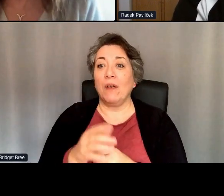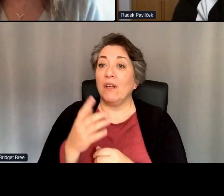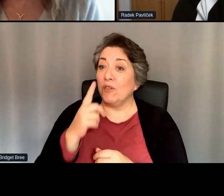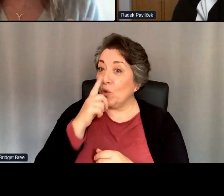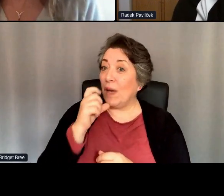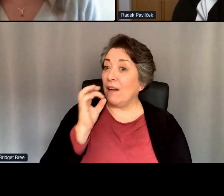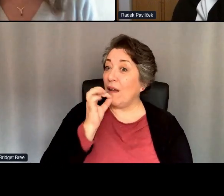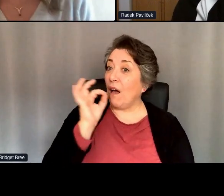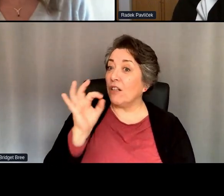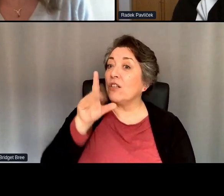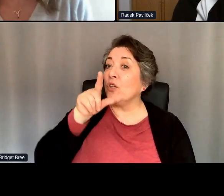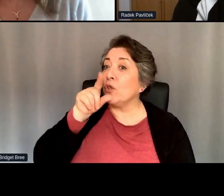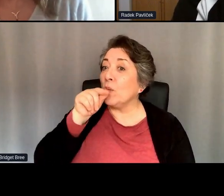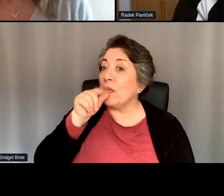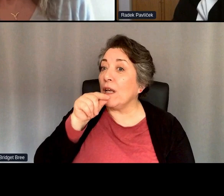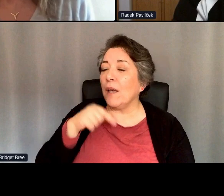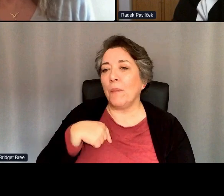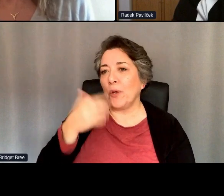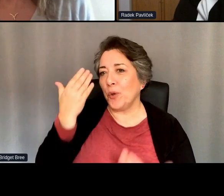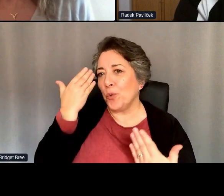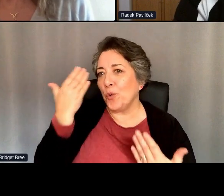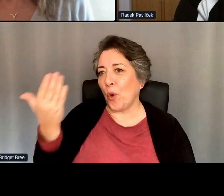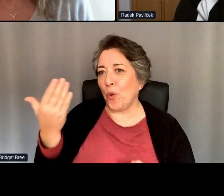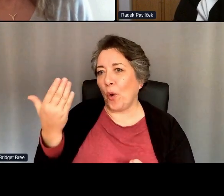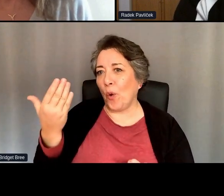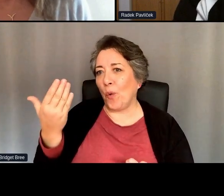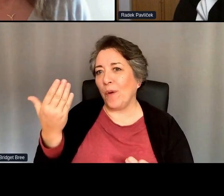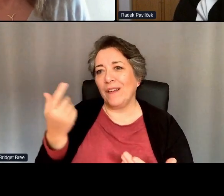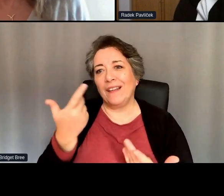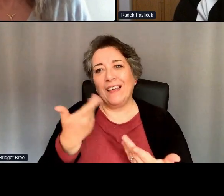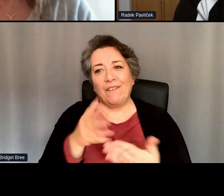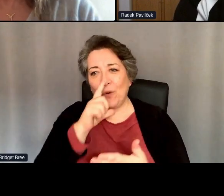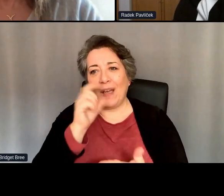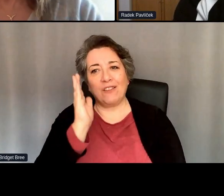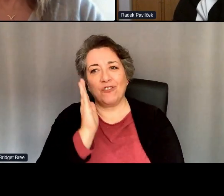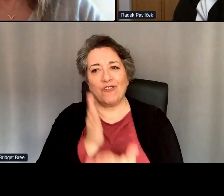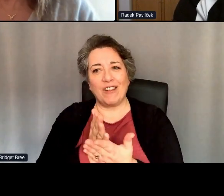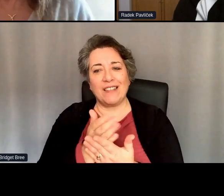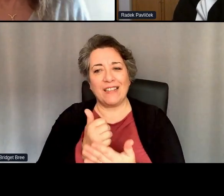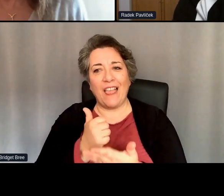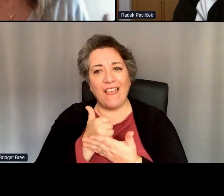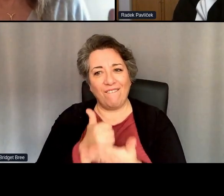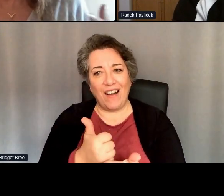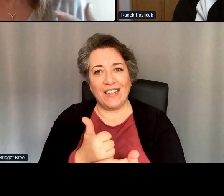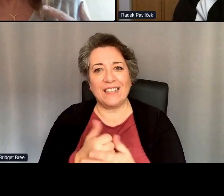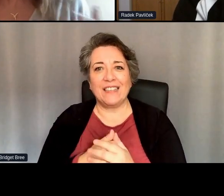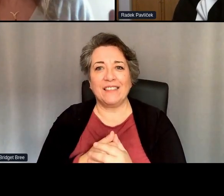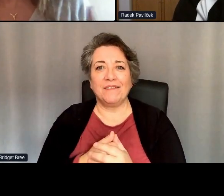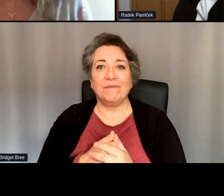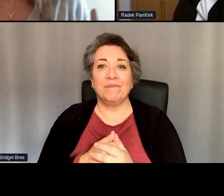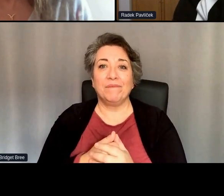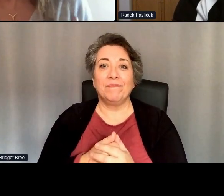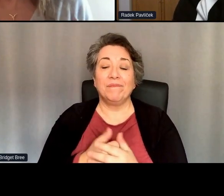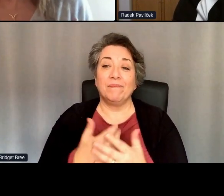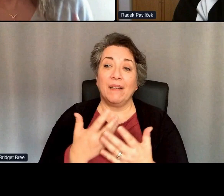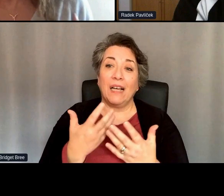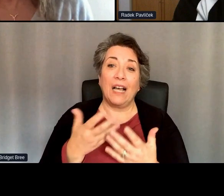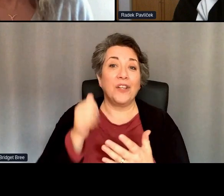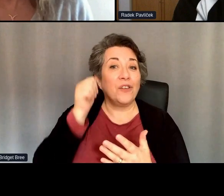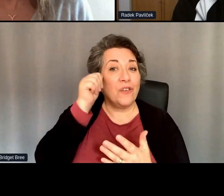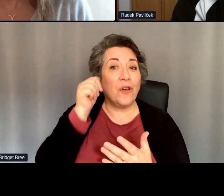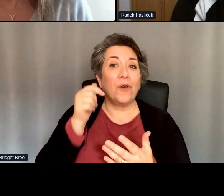then you don't know who you get the advice from. And really, we still have a problem in this still rather